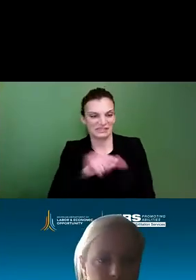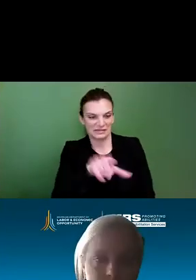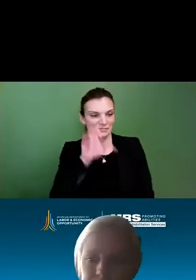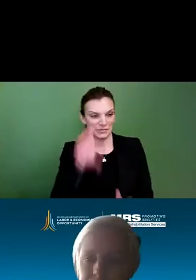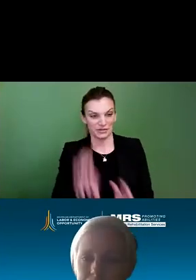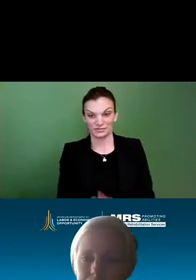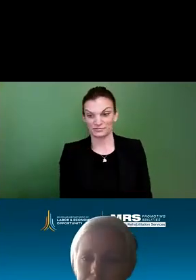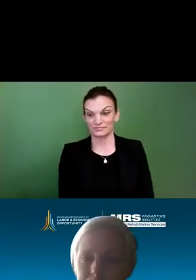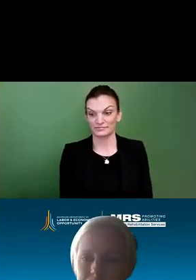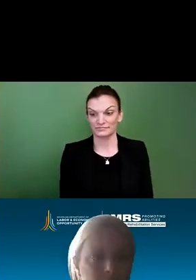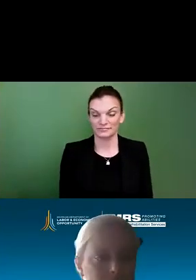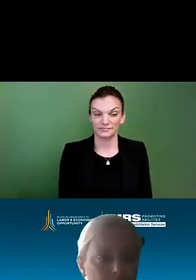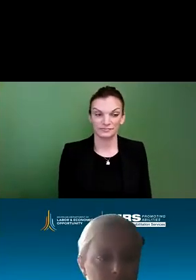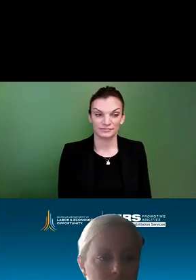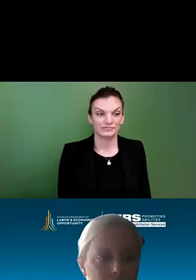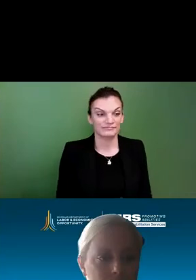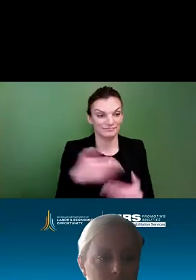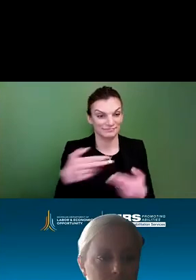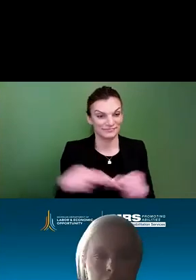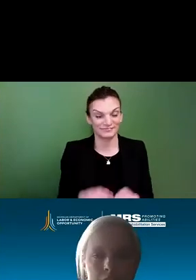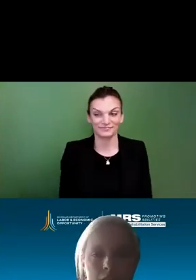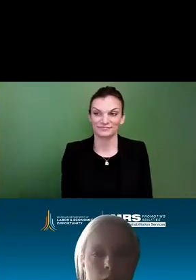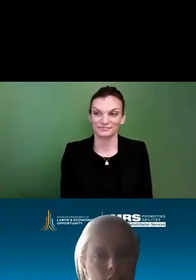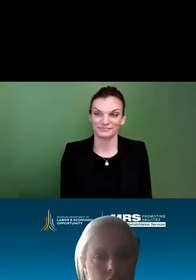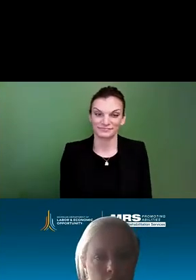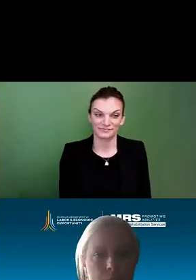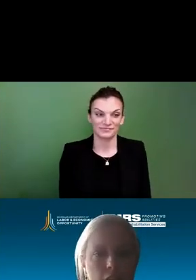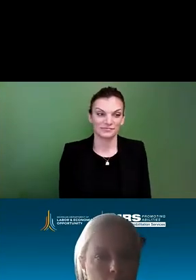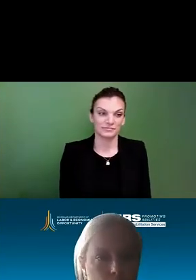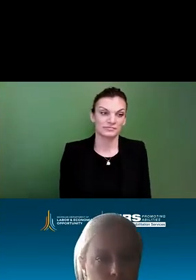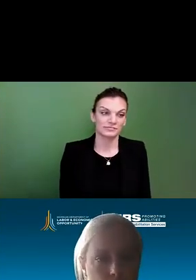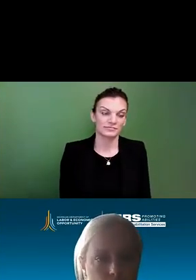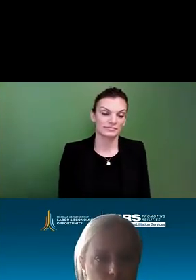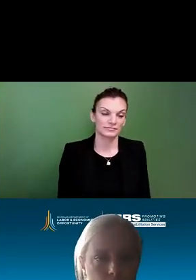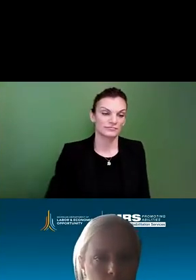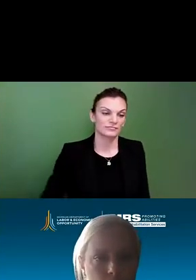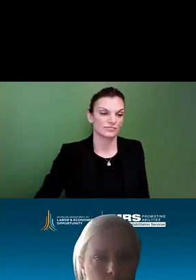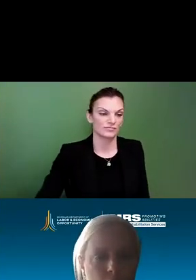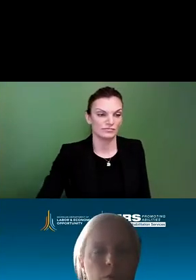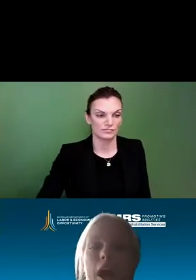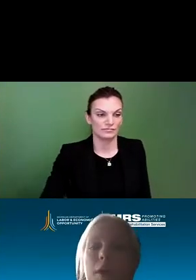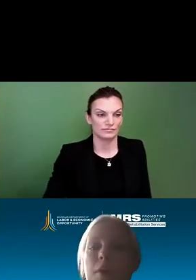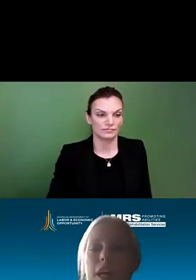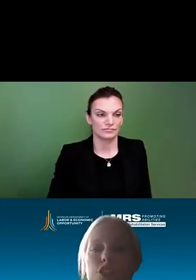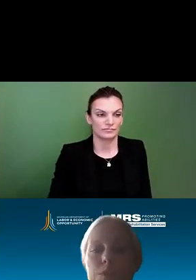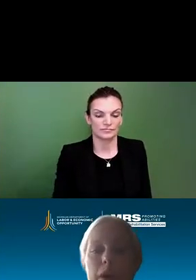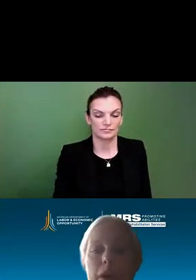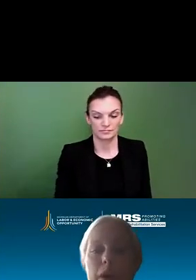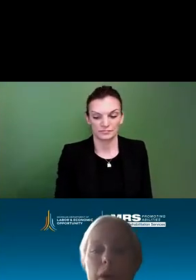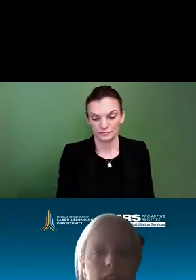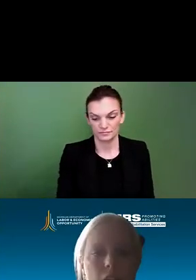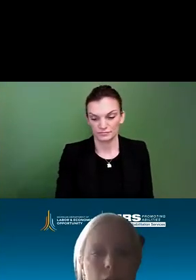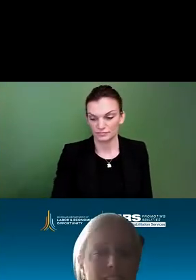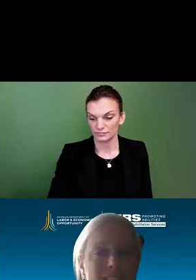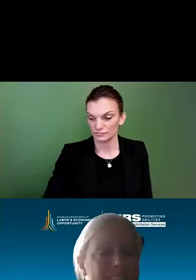right. Next slide. We talked a little bit now about why posture matters,